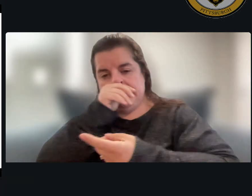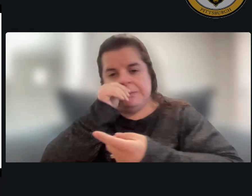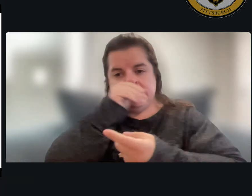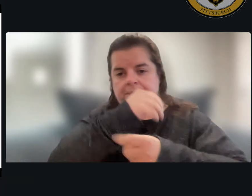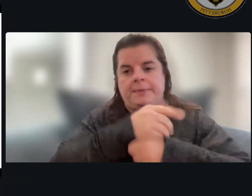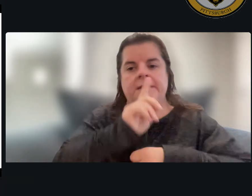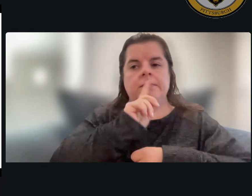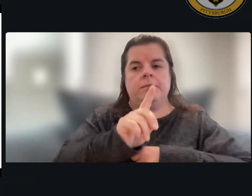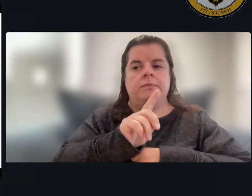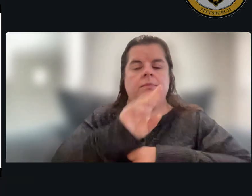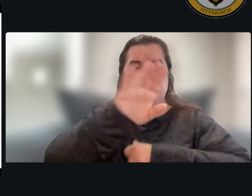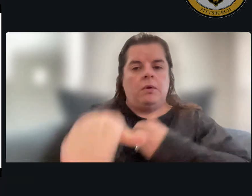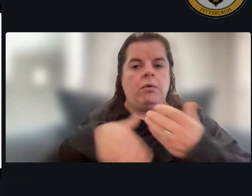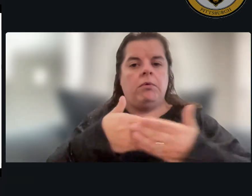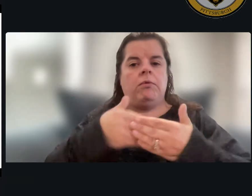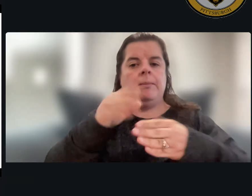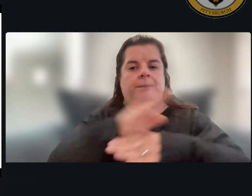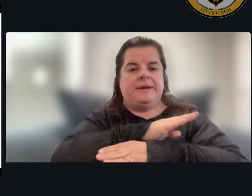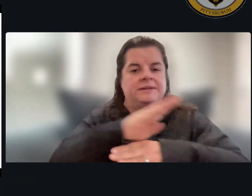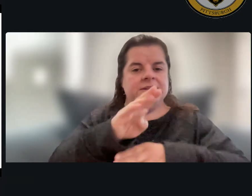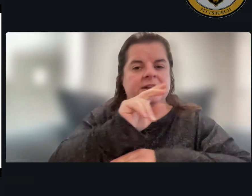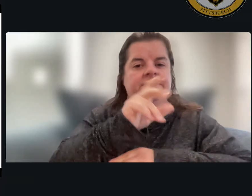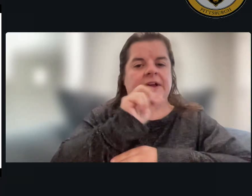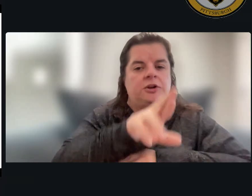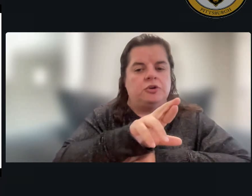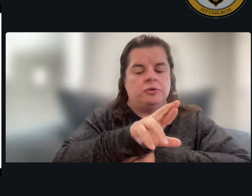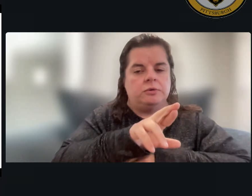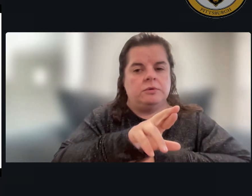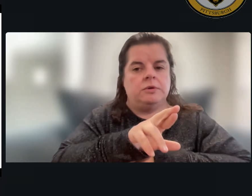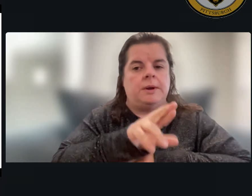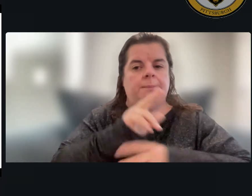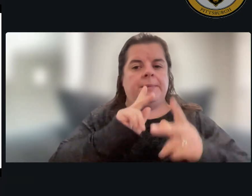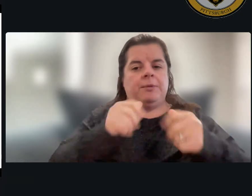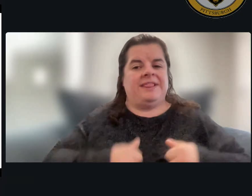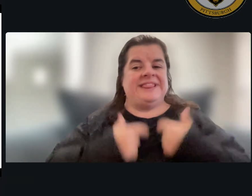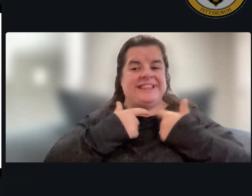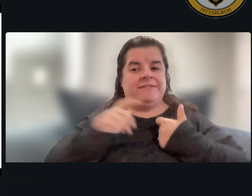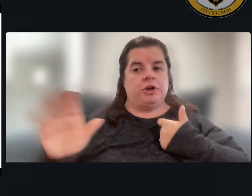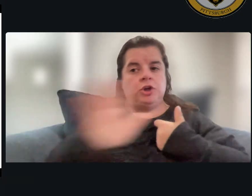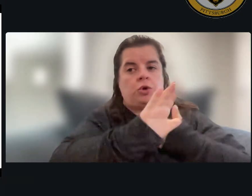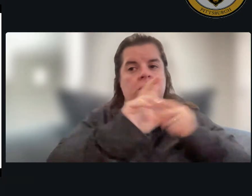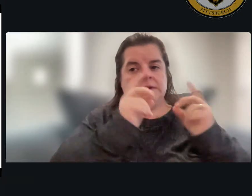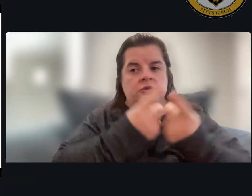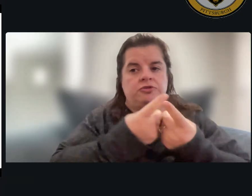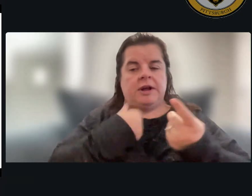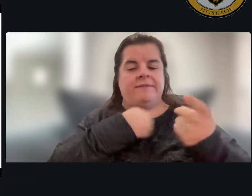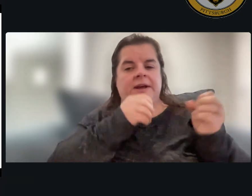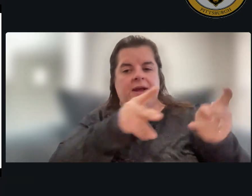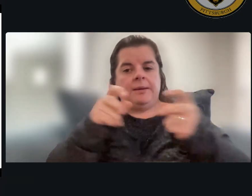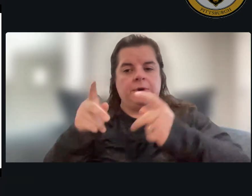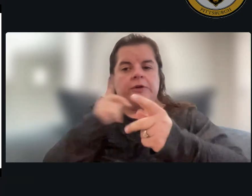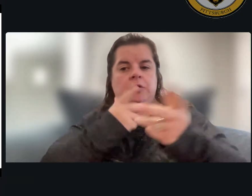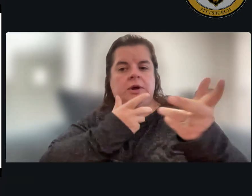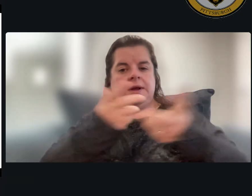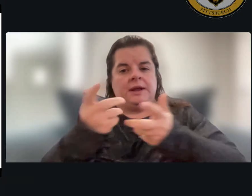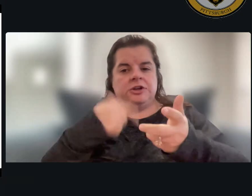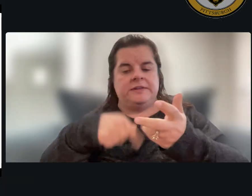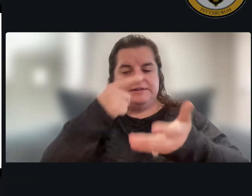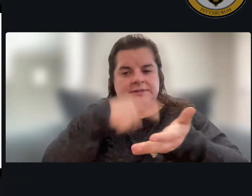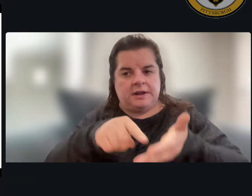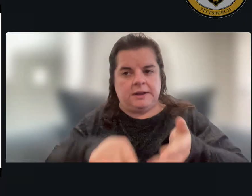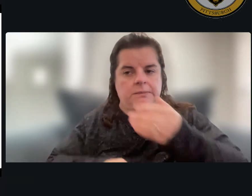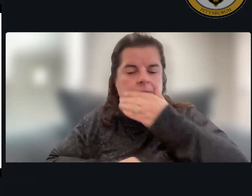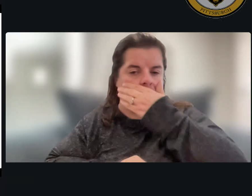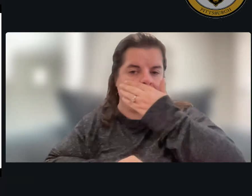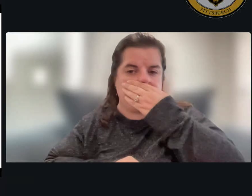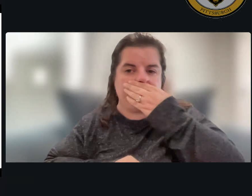of the businesses, the vendors that are residents of your districts get an opportunity to participate and engage in this study.